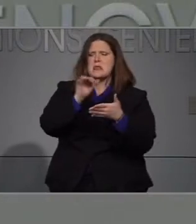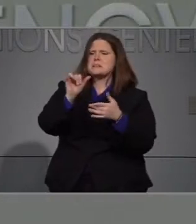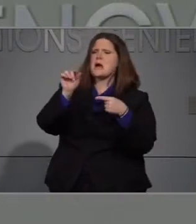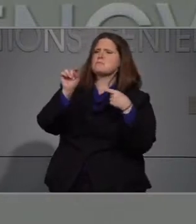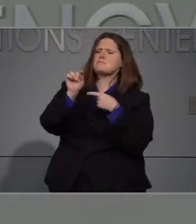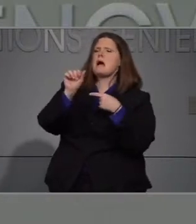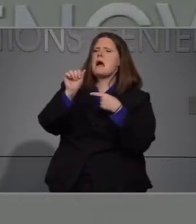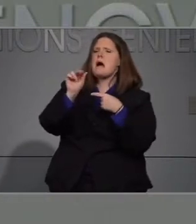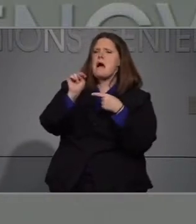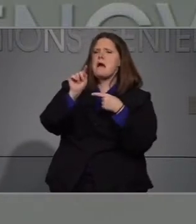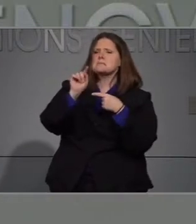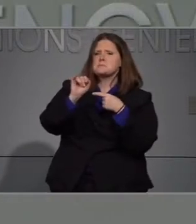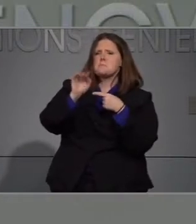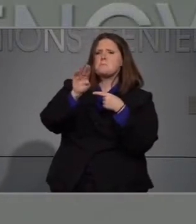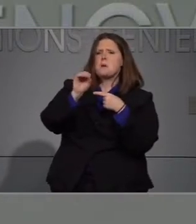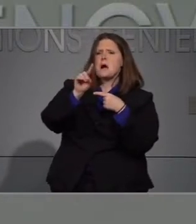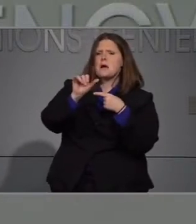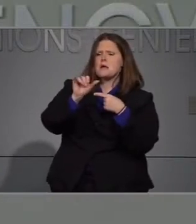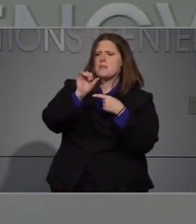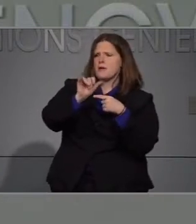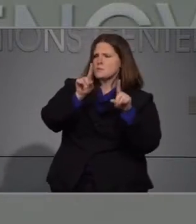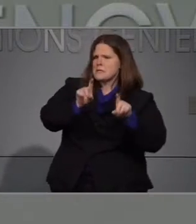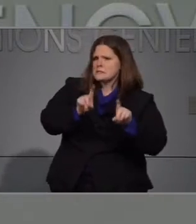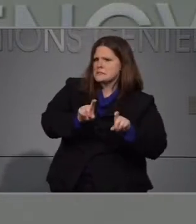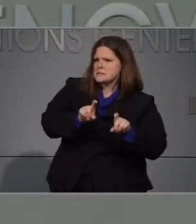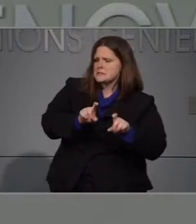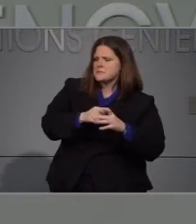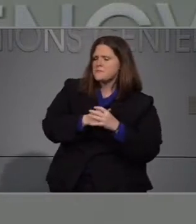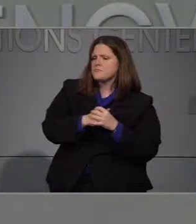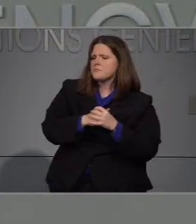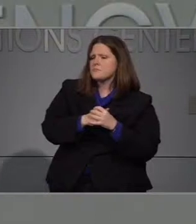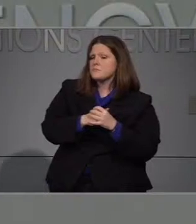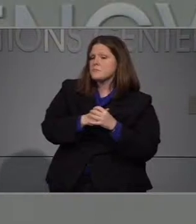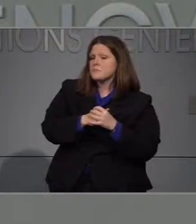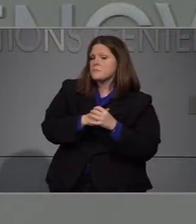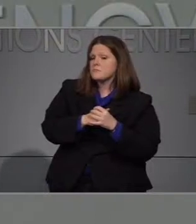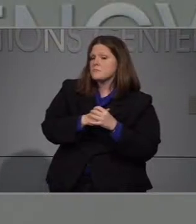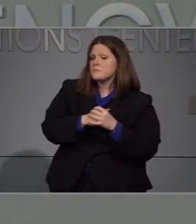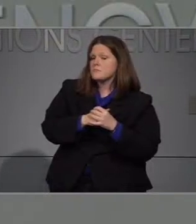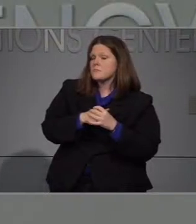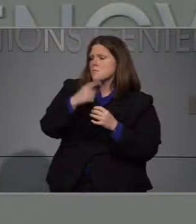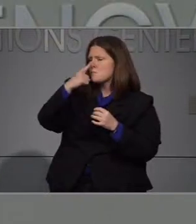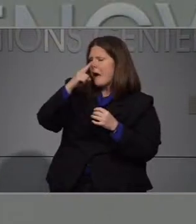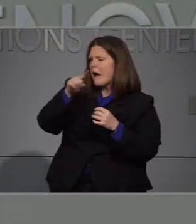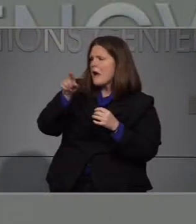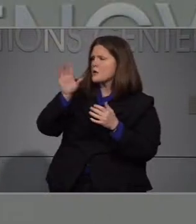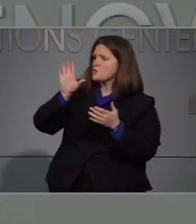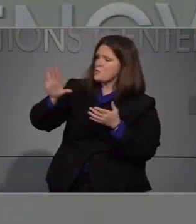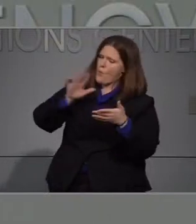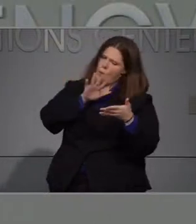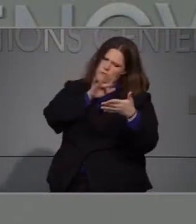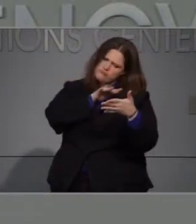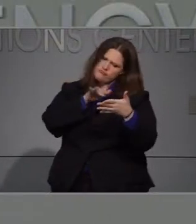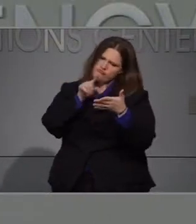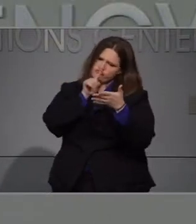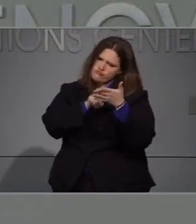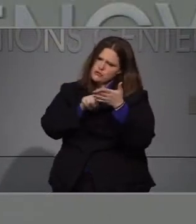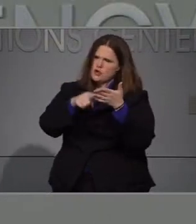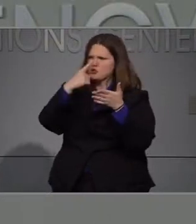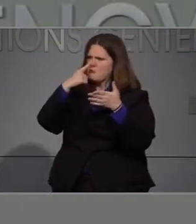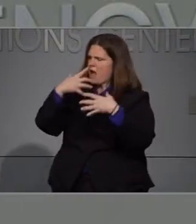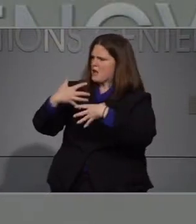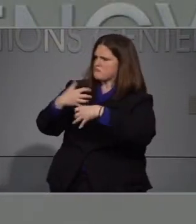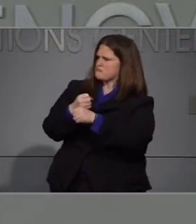for COVID-19 in different groups and regions. I was hoping you could summarize what you've learned so far from that